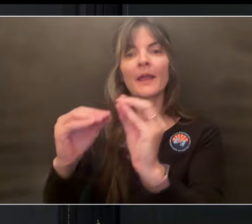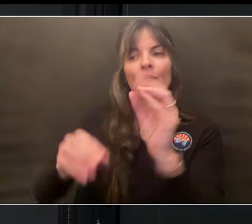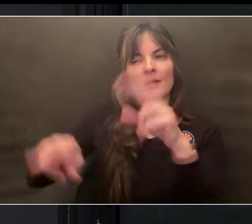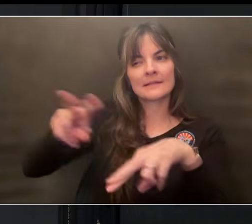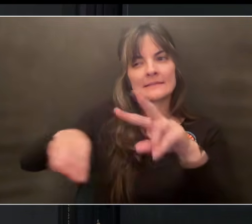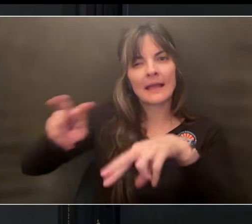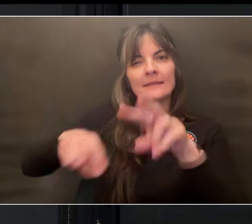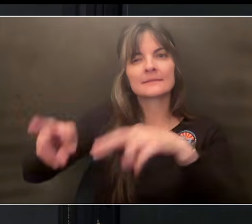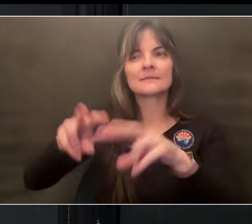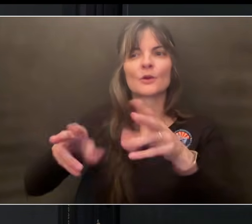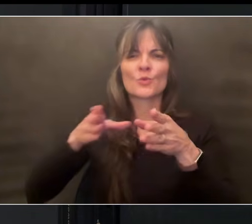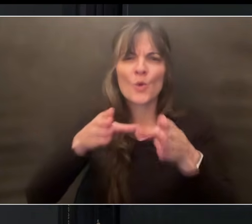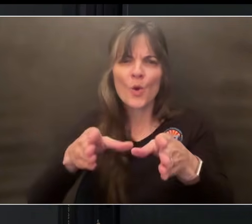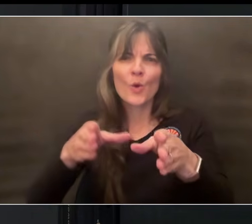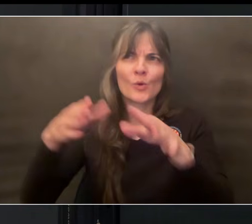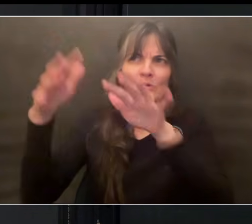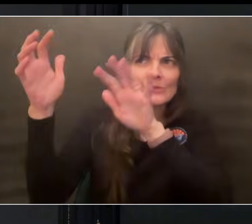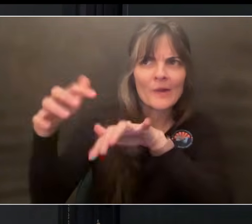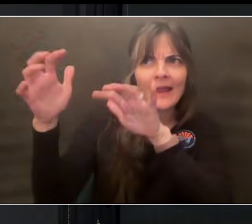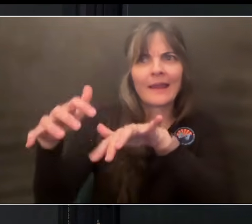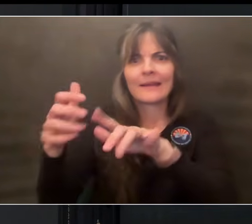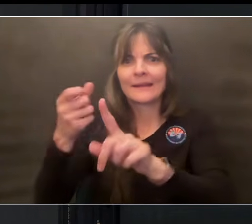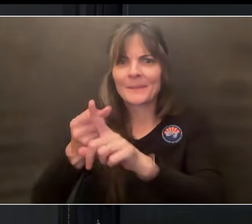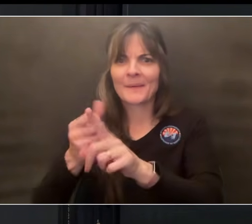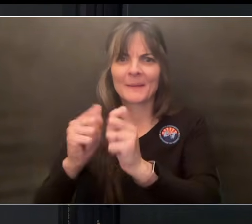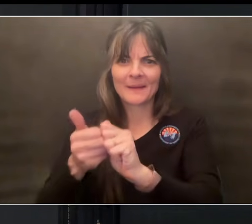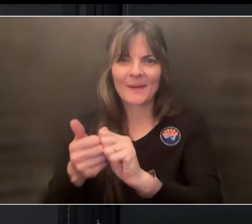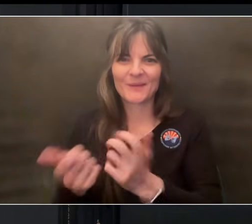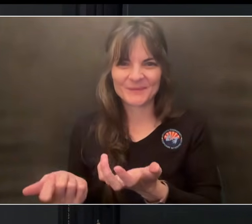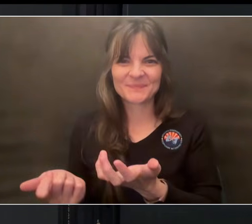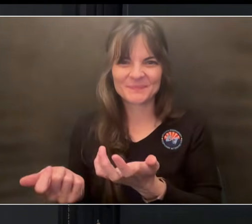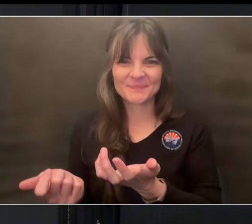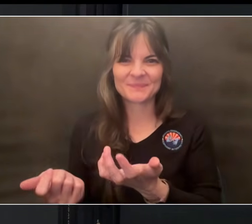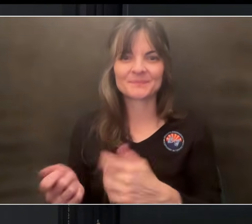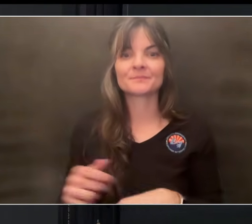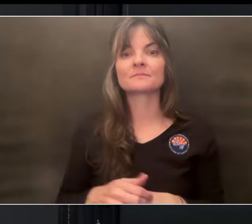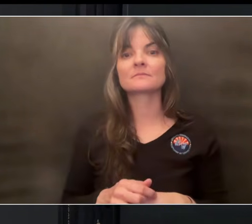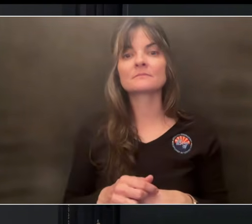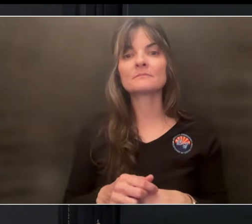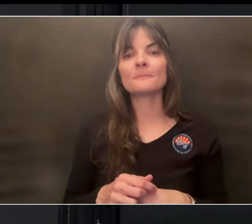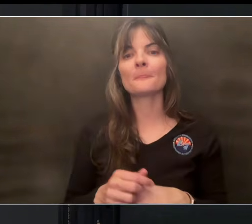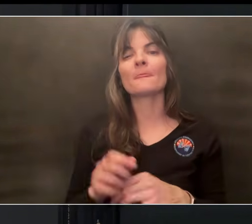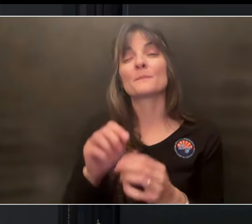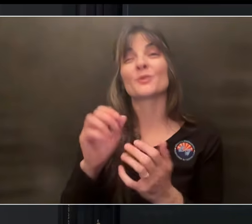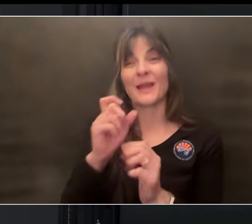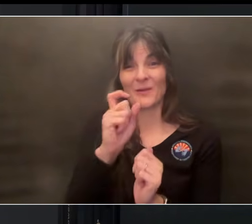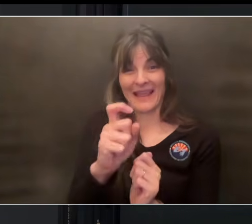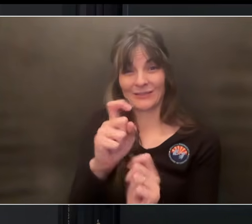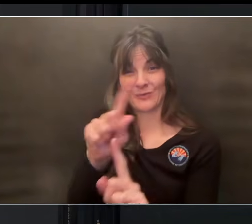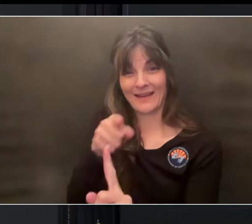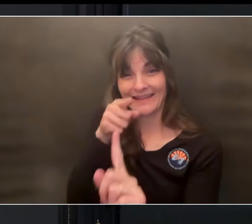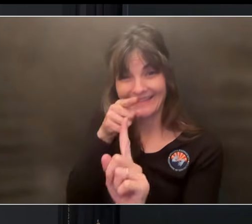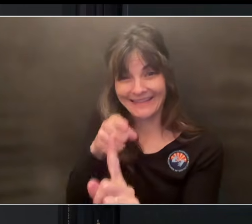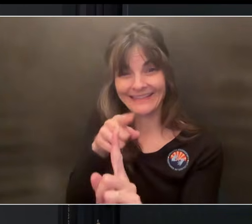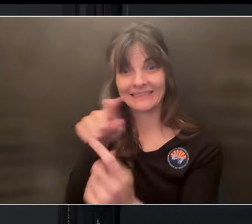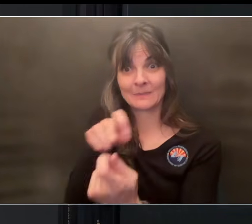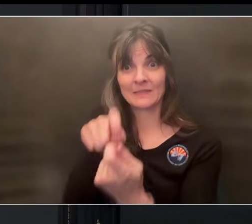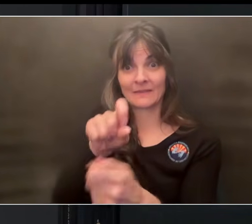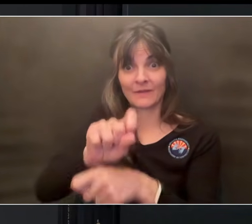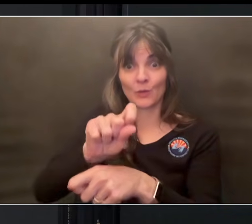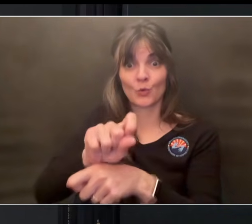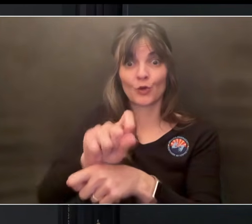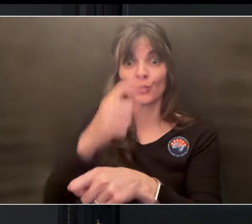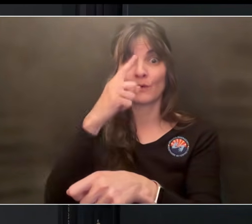conditions look like out there after all the rain. Moving around, Division X-ray, a little more specific in X-ray